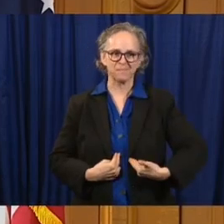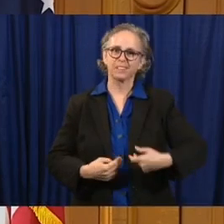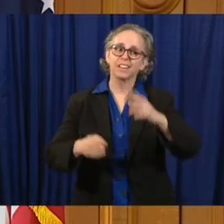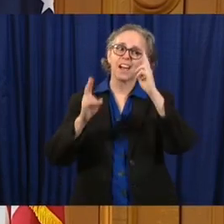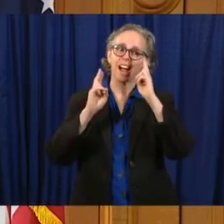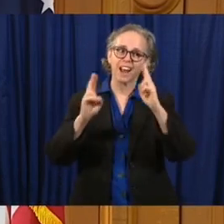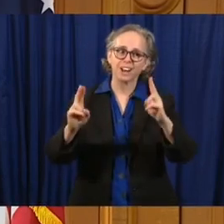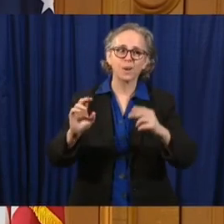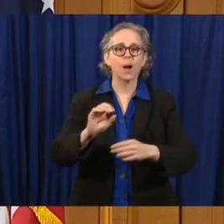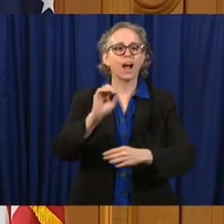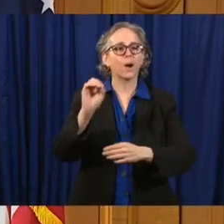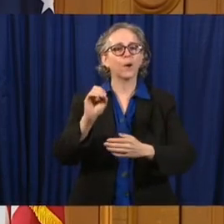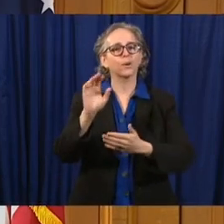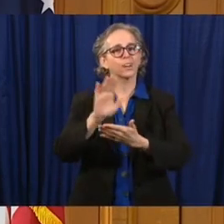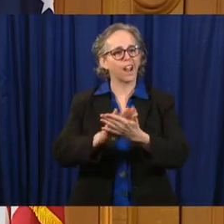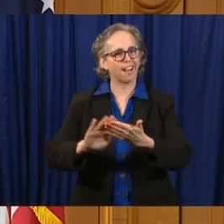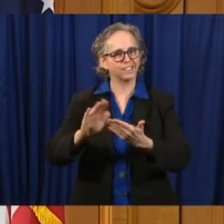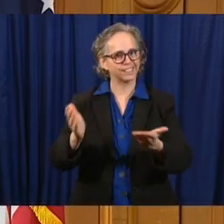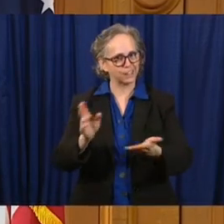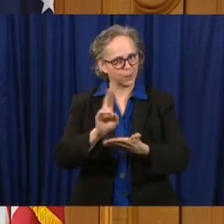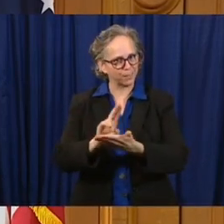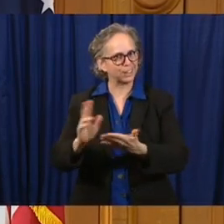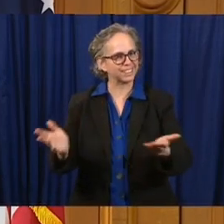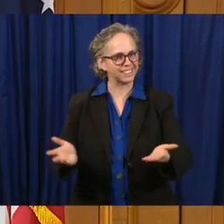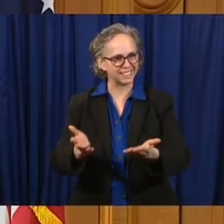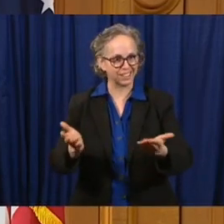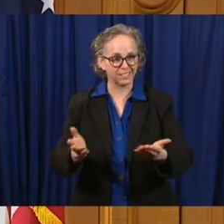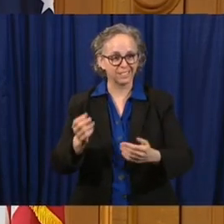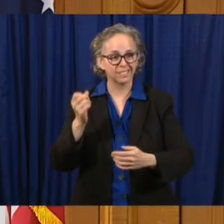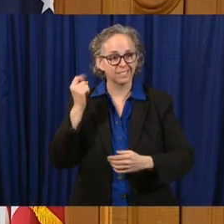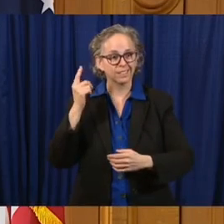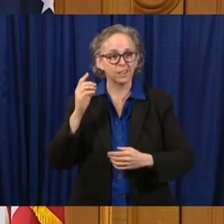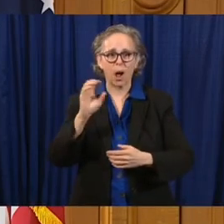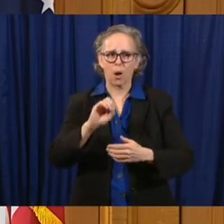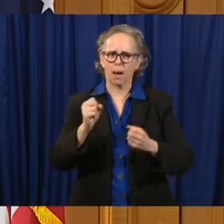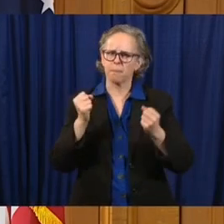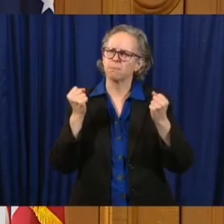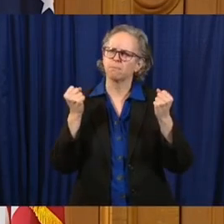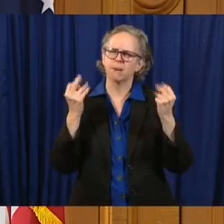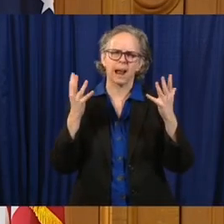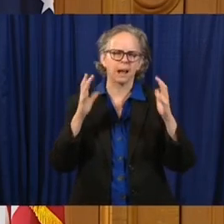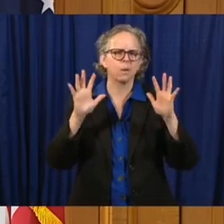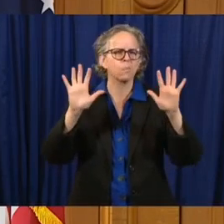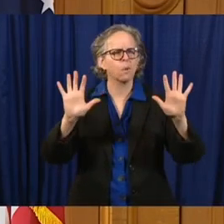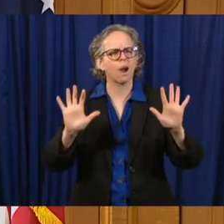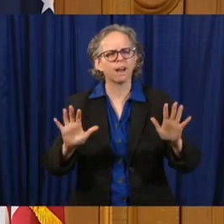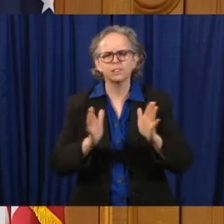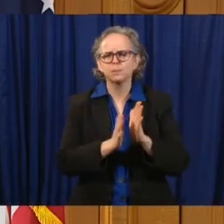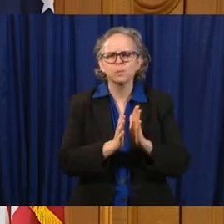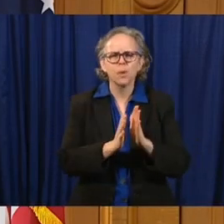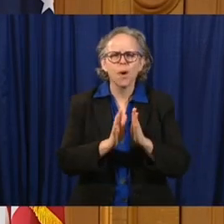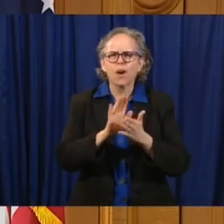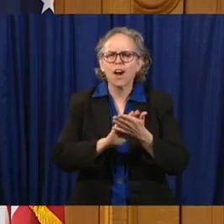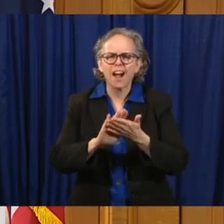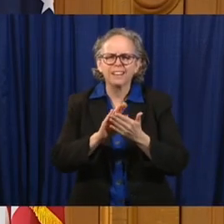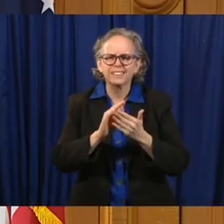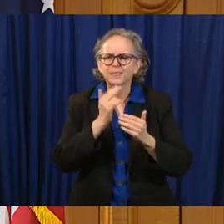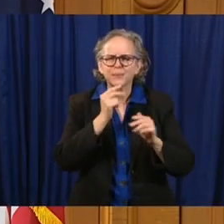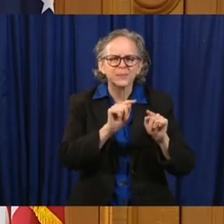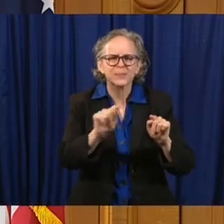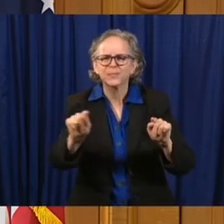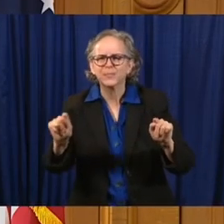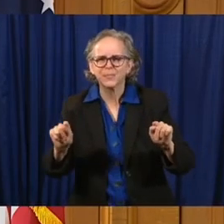Ohio. Ohio has some amazing, wonderful, small colleges.